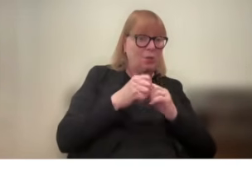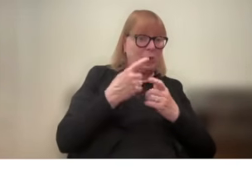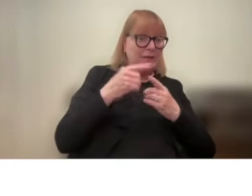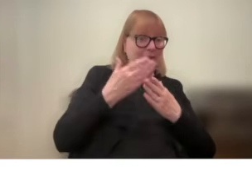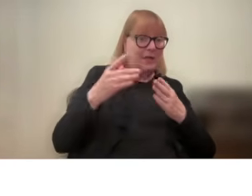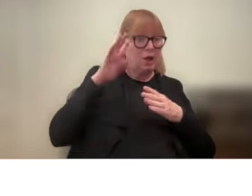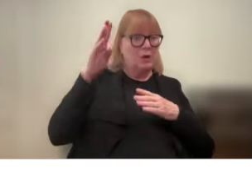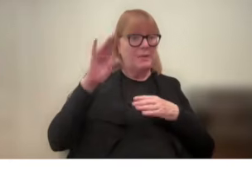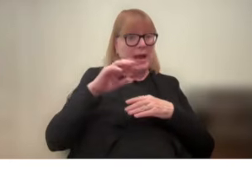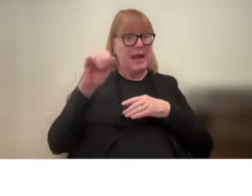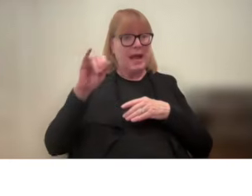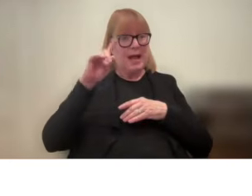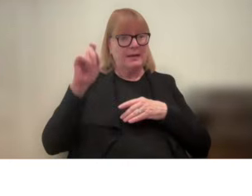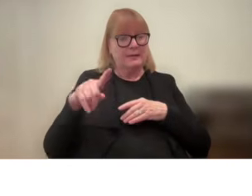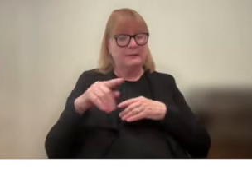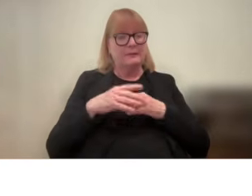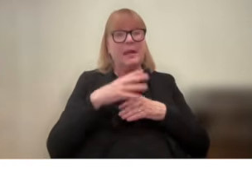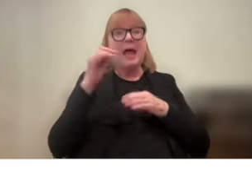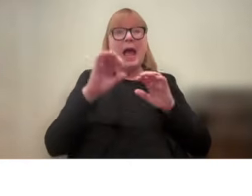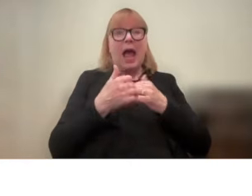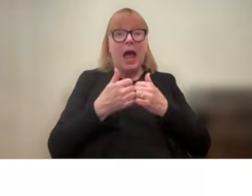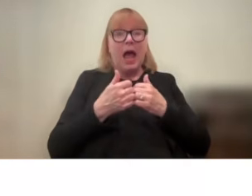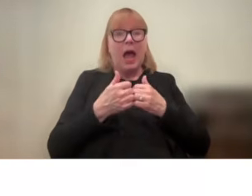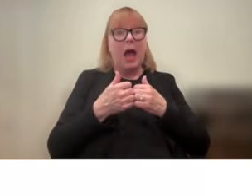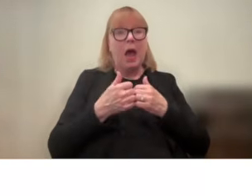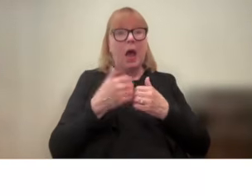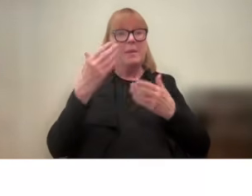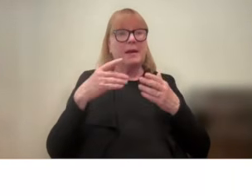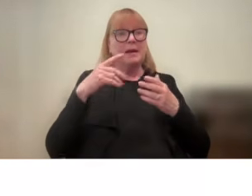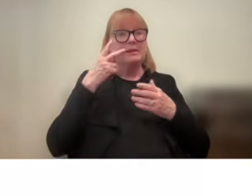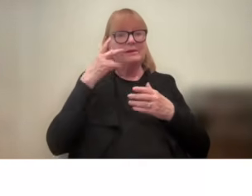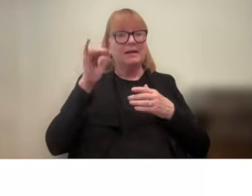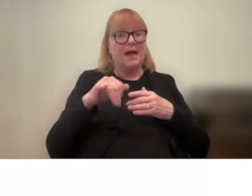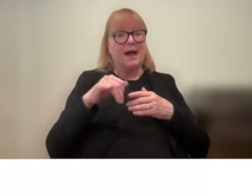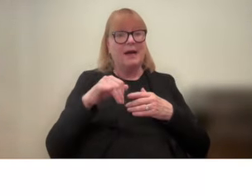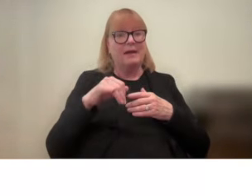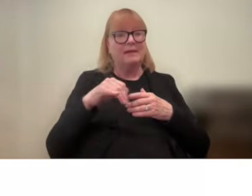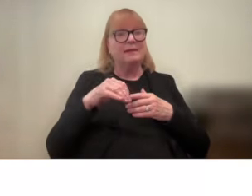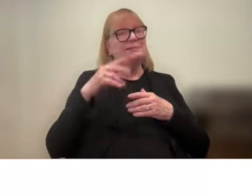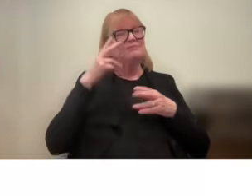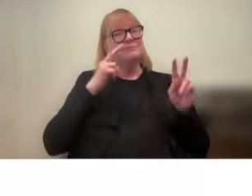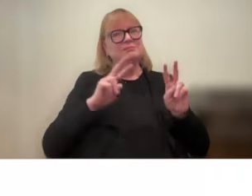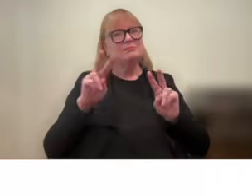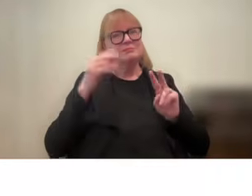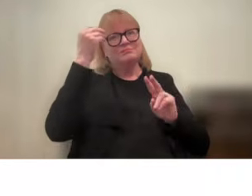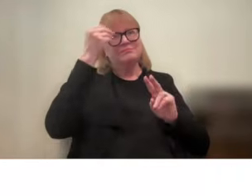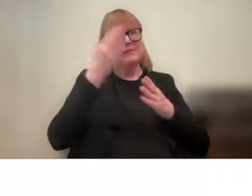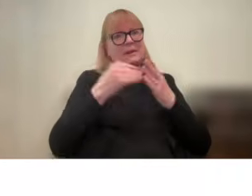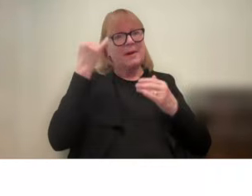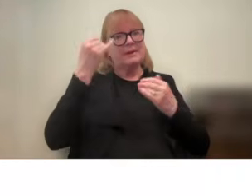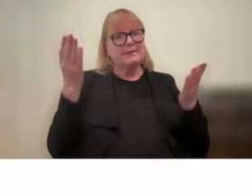something is created by AI? And how so? How might we do that? Or just kind of speculate on some ideas here.